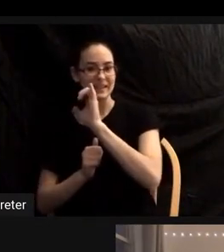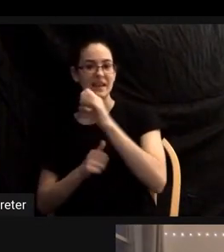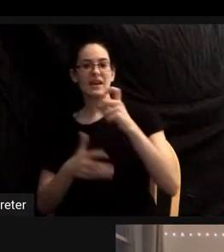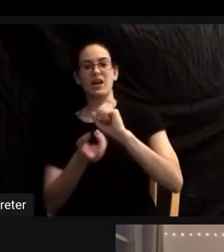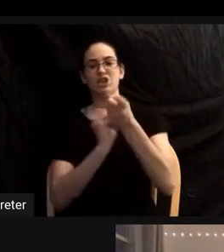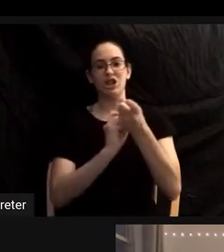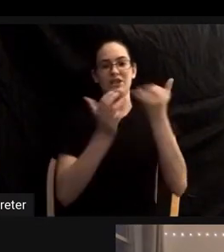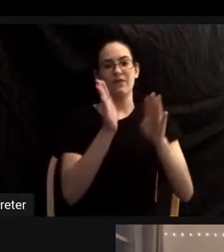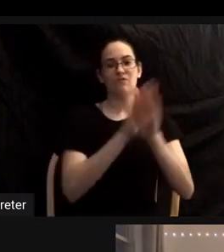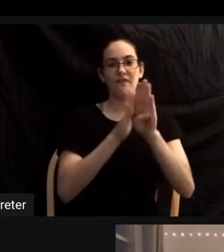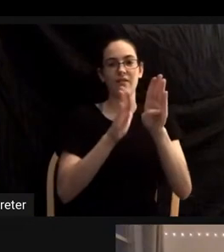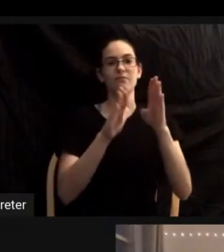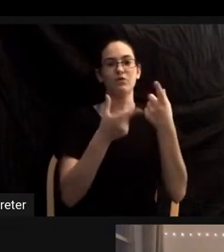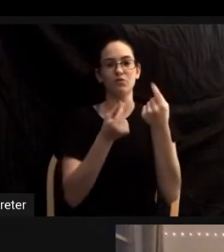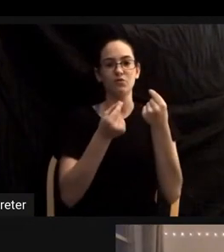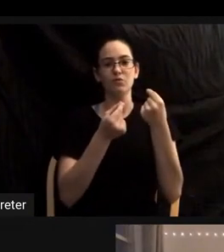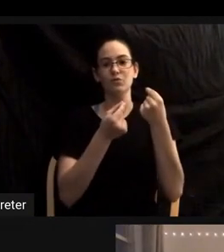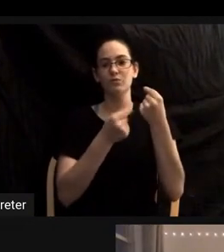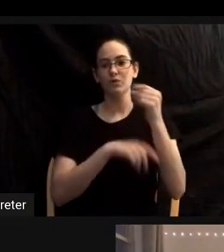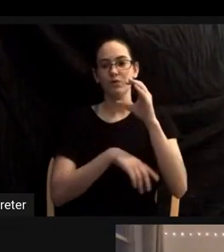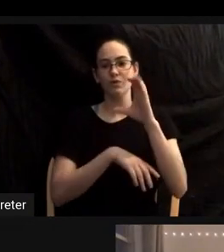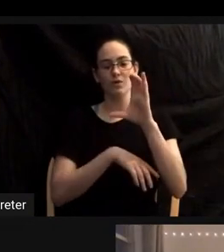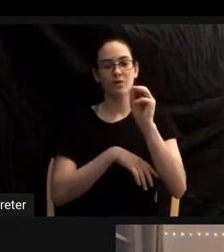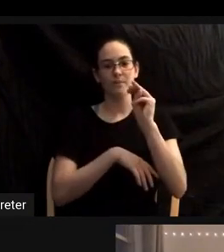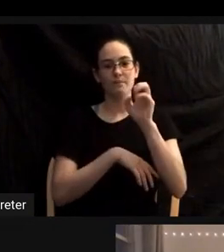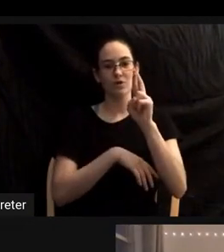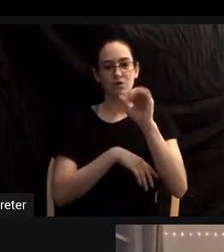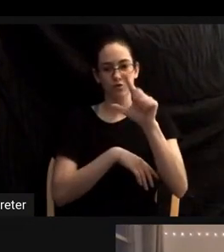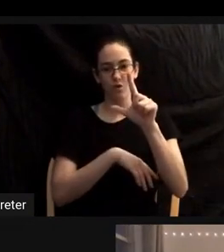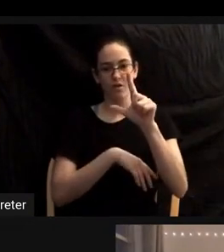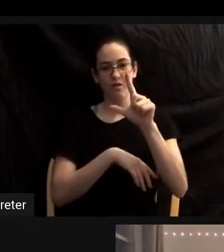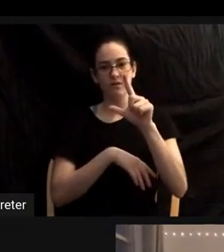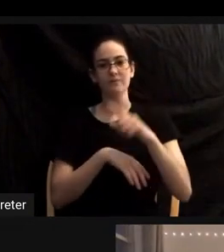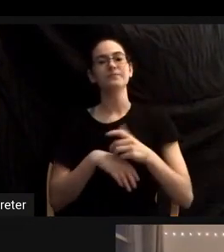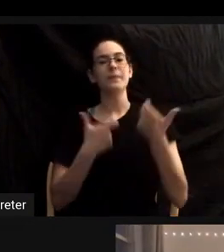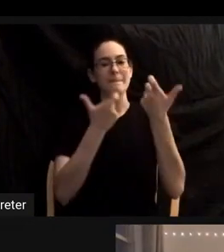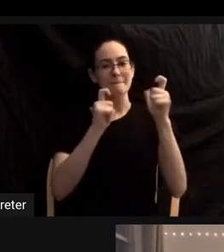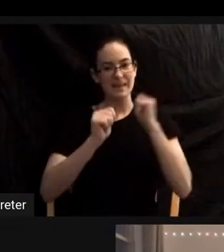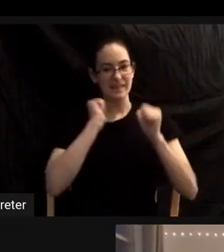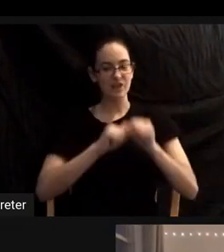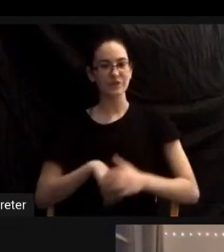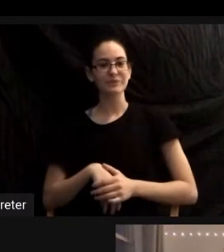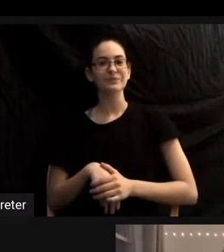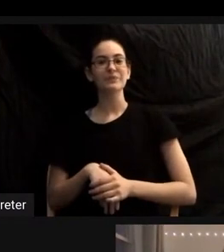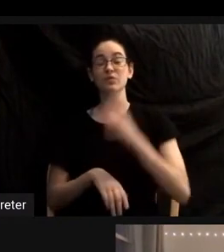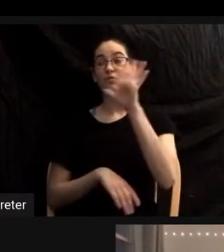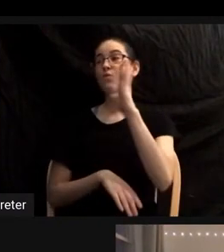but I do now have an understanding of it because of my previous experience. How about you,